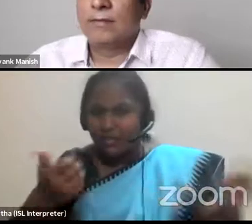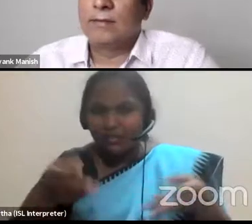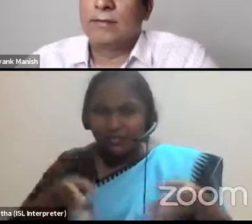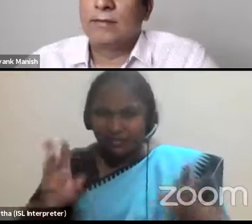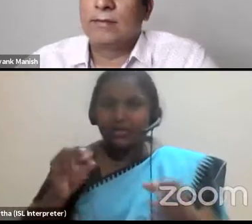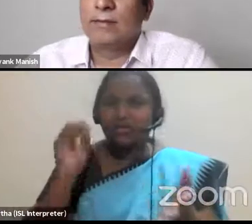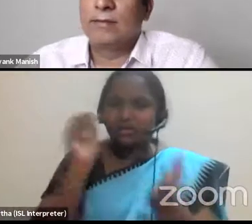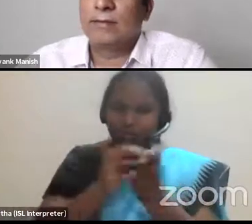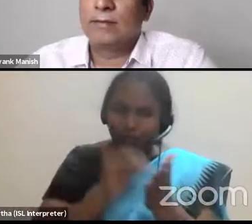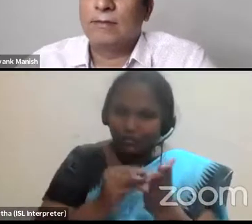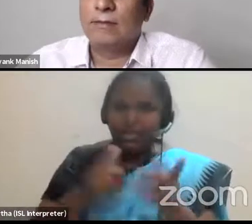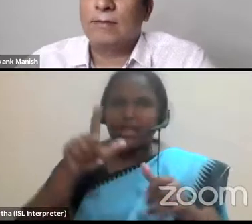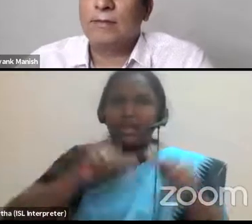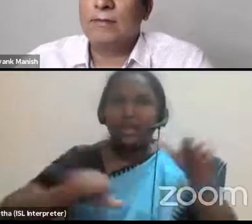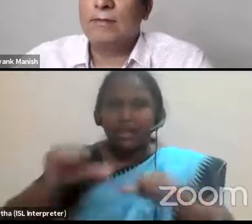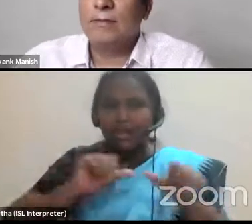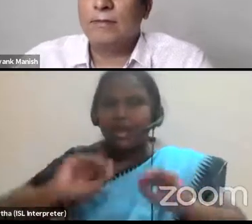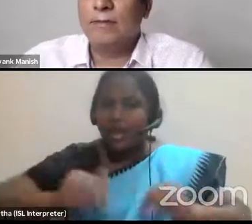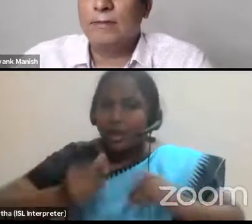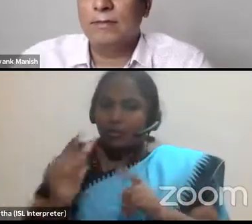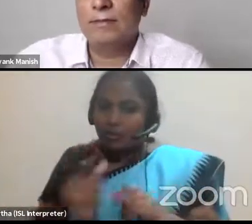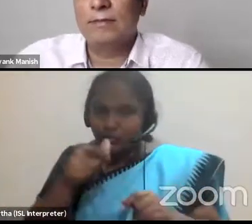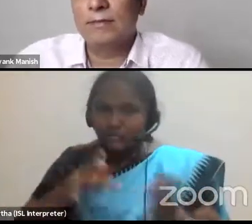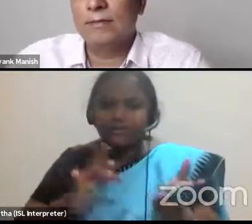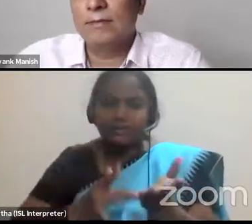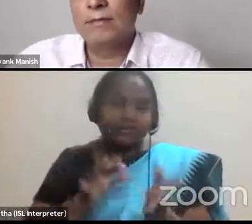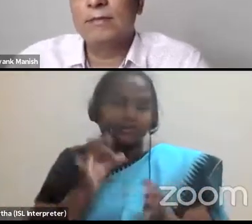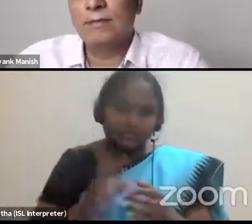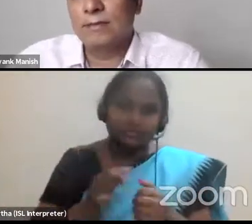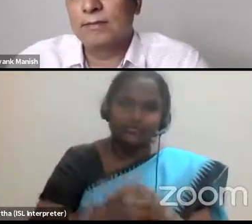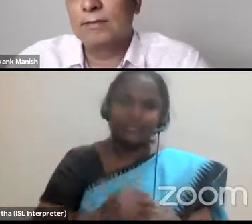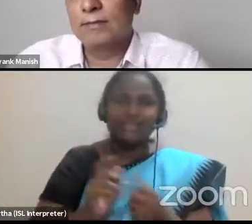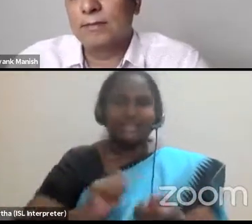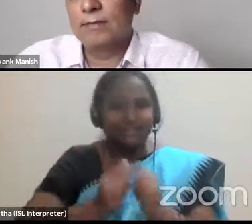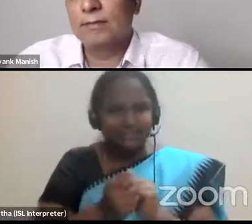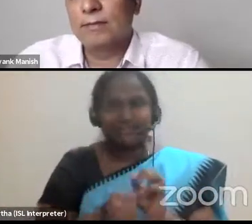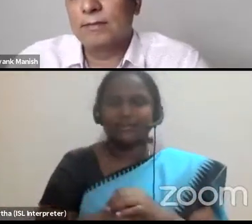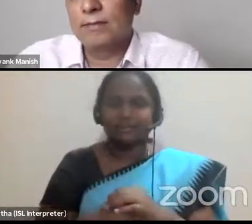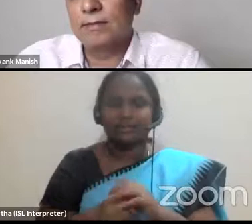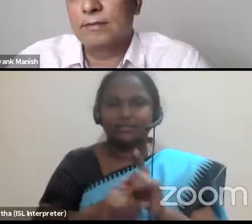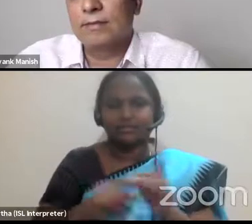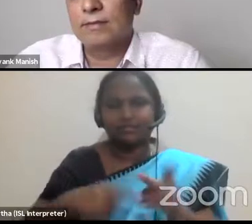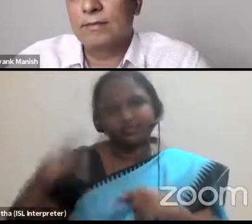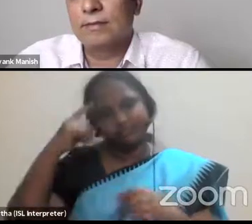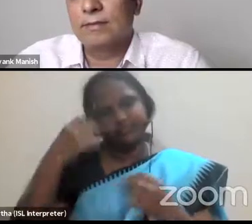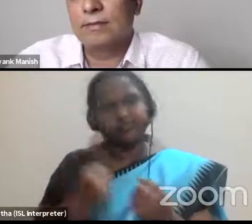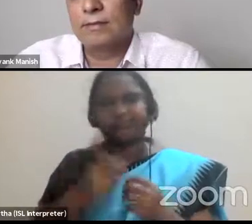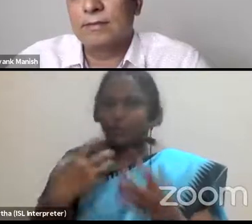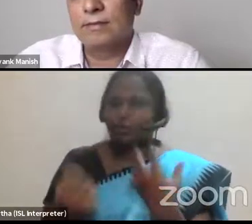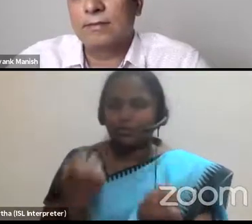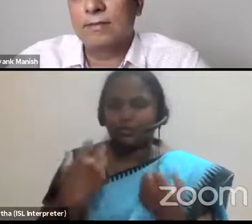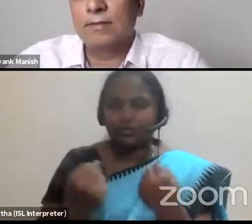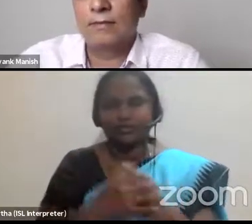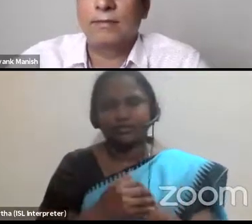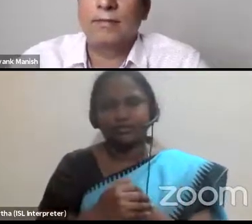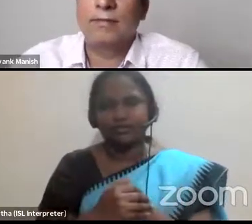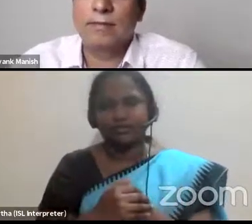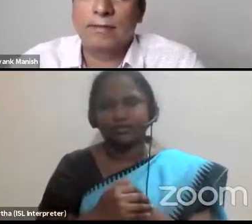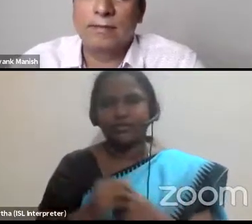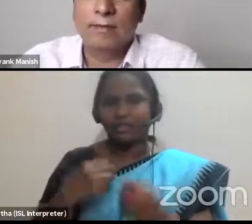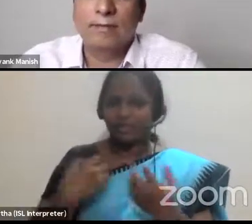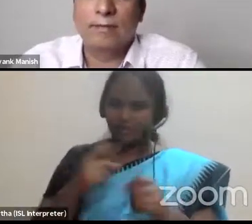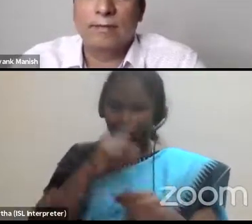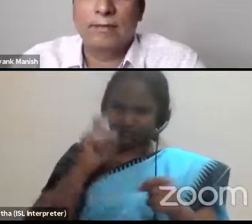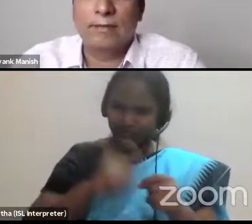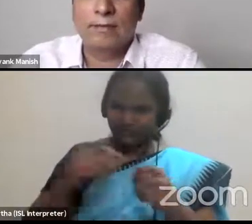looking at in Accenture Labs how to actually use these technologies to really, kind of change that sectors. Got it. And Shubhashis, we got a question